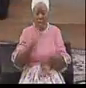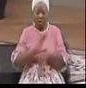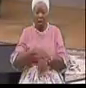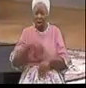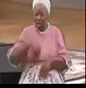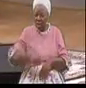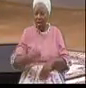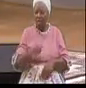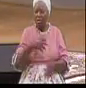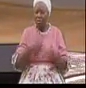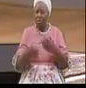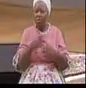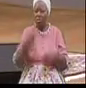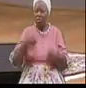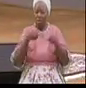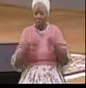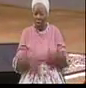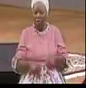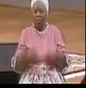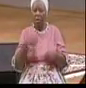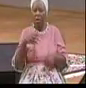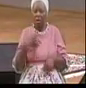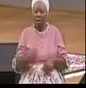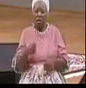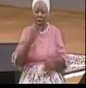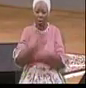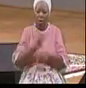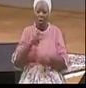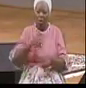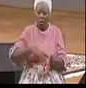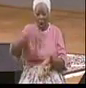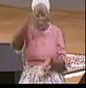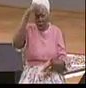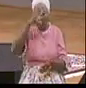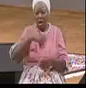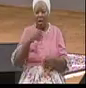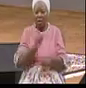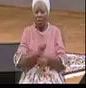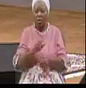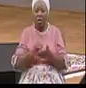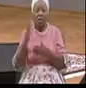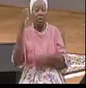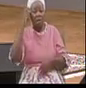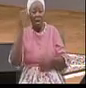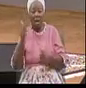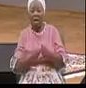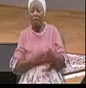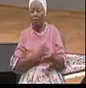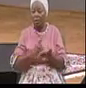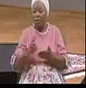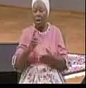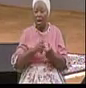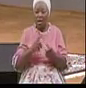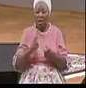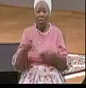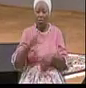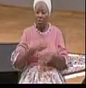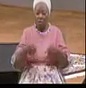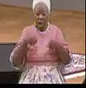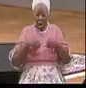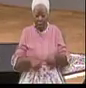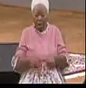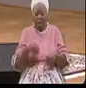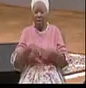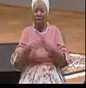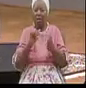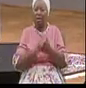you remain, the word you learn, the word you hear, every week, you do not abide in